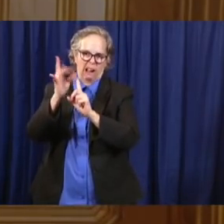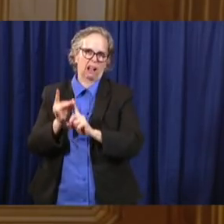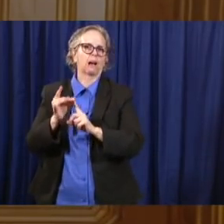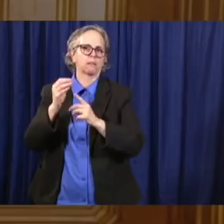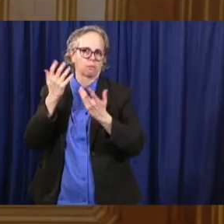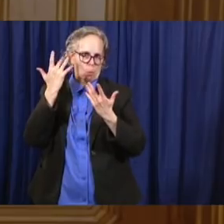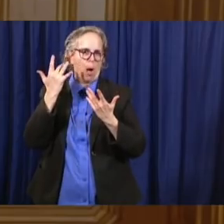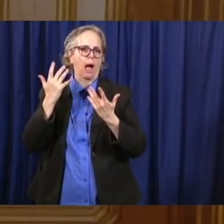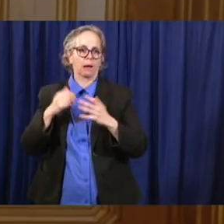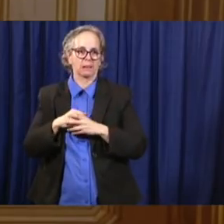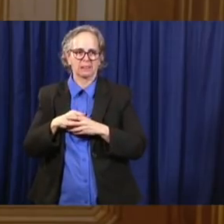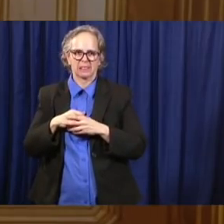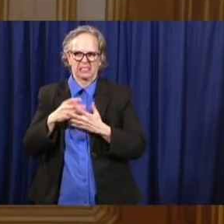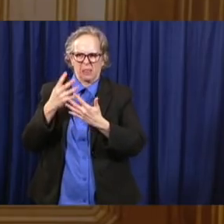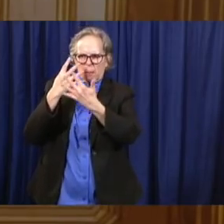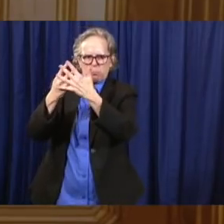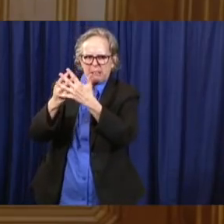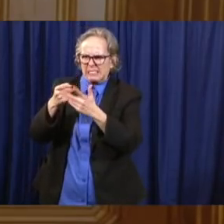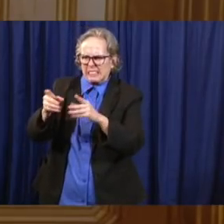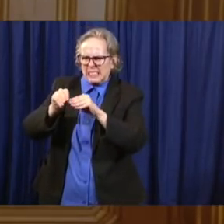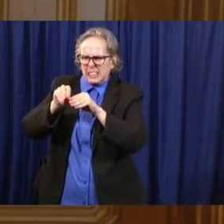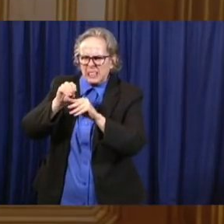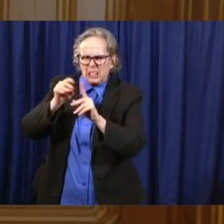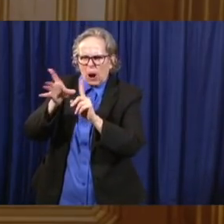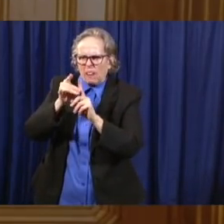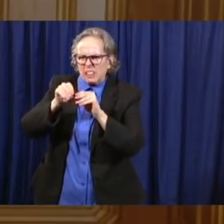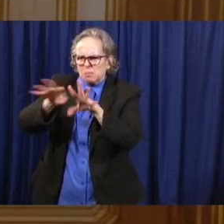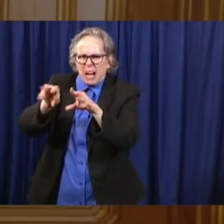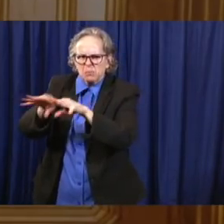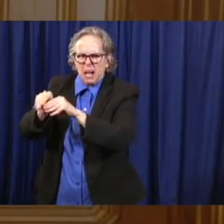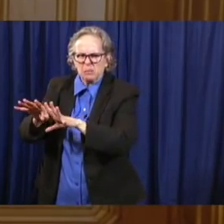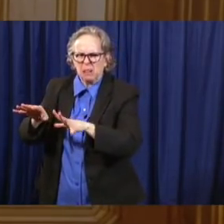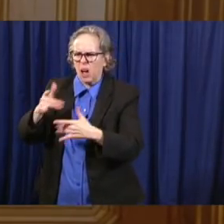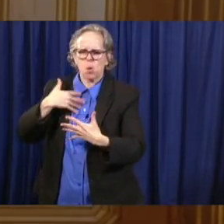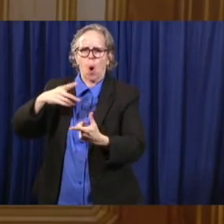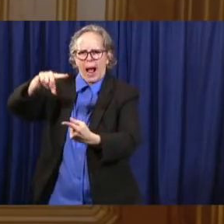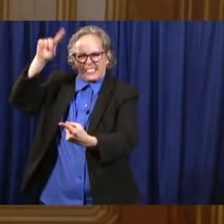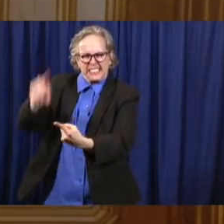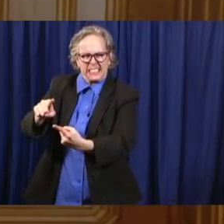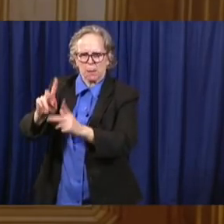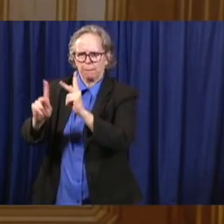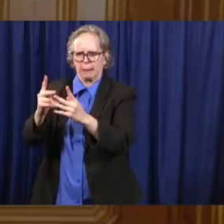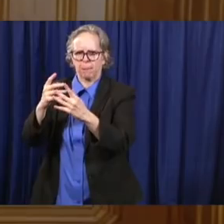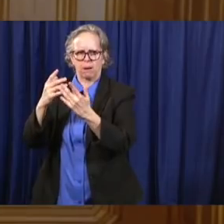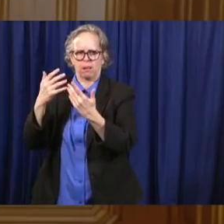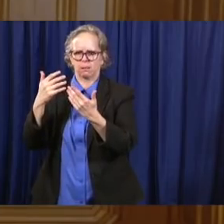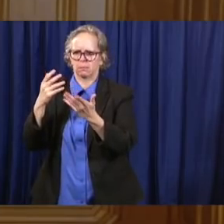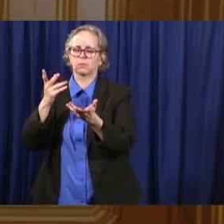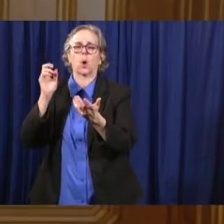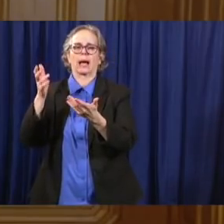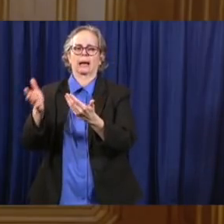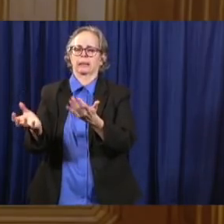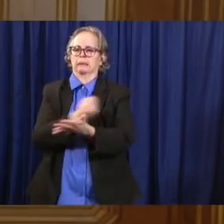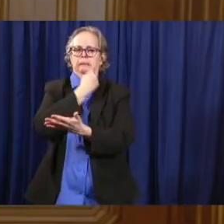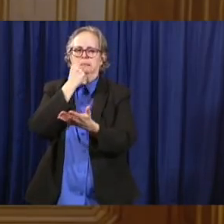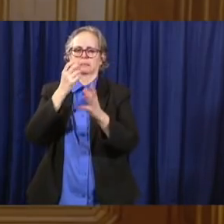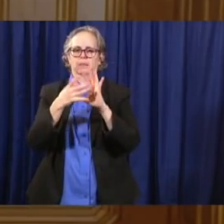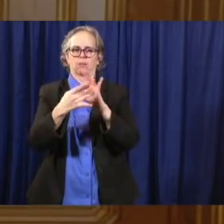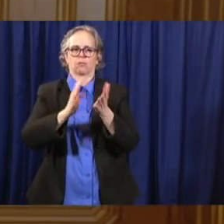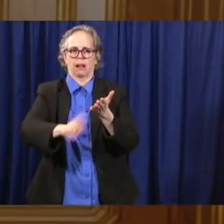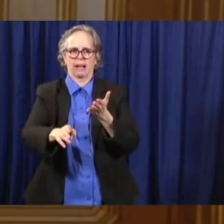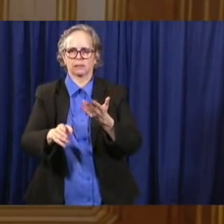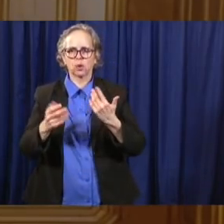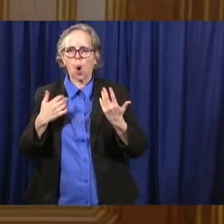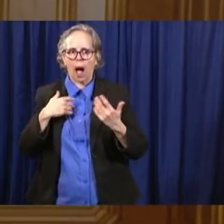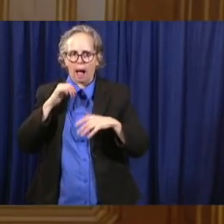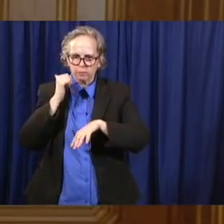okay, well, who should come out? And how do you set that criteria? And we got different statutes and